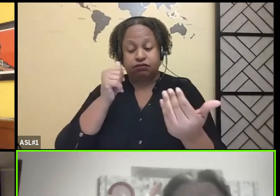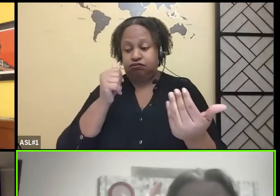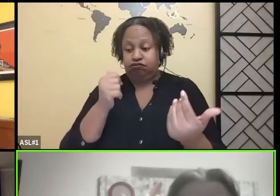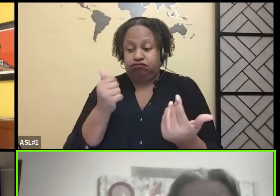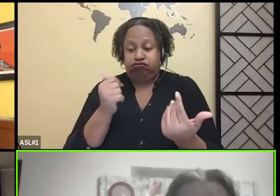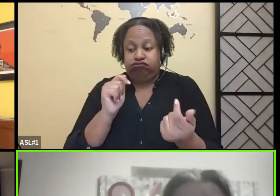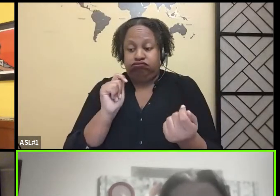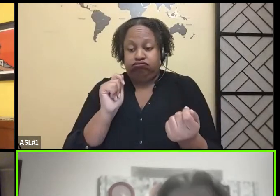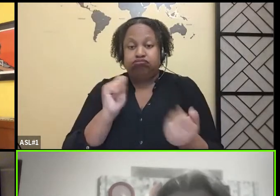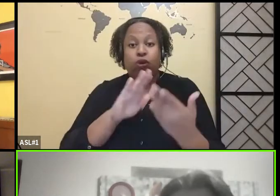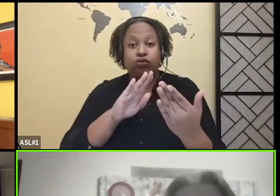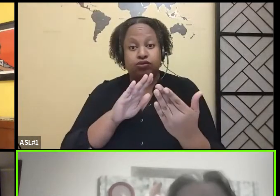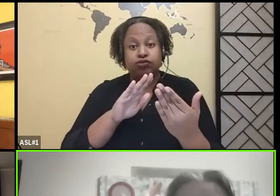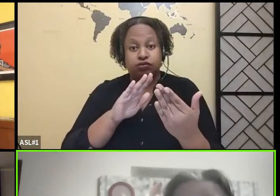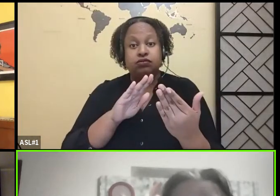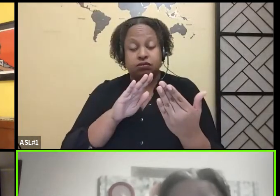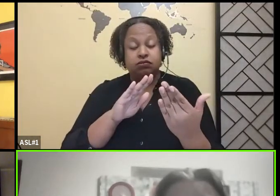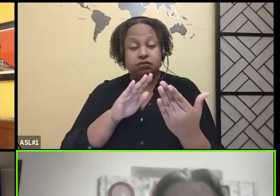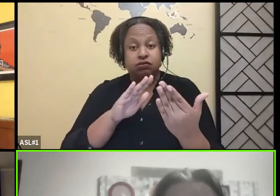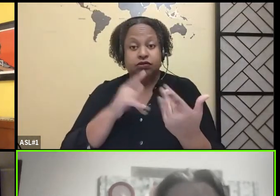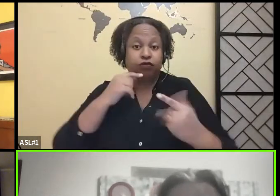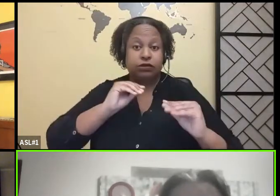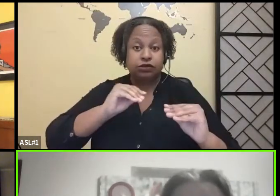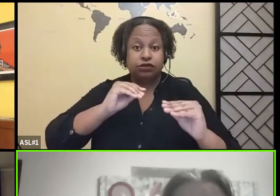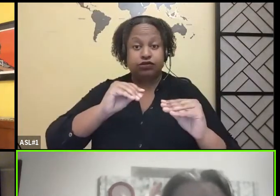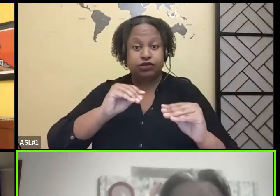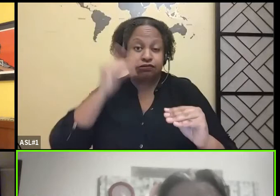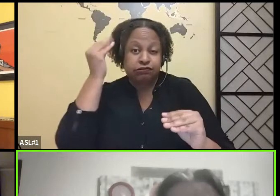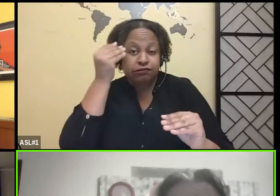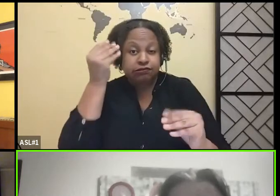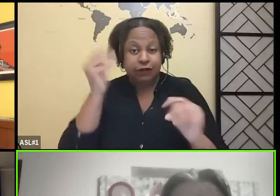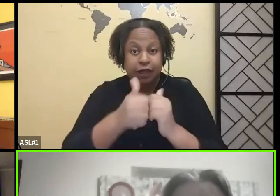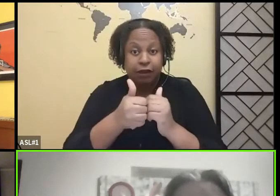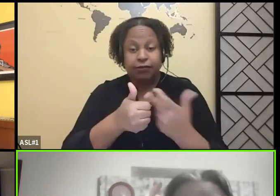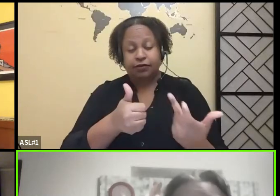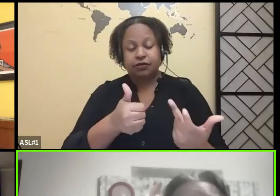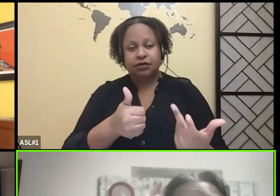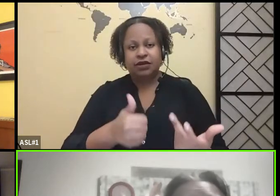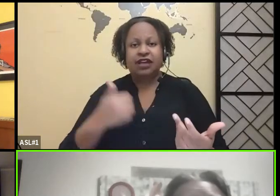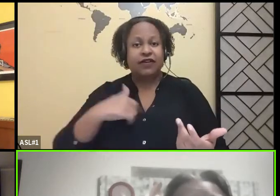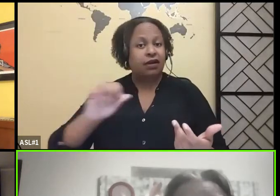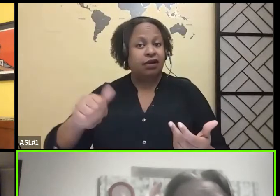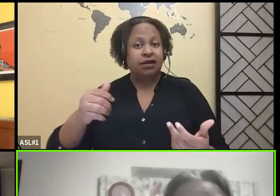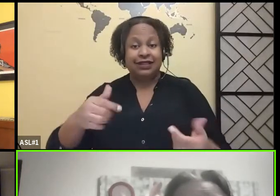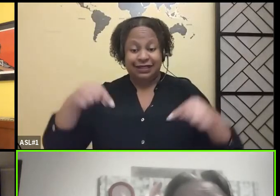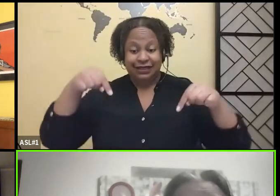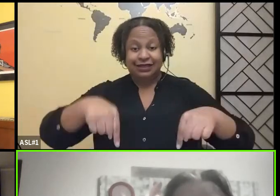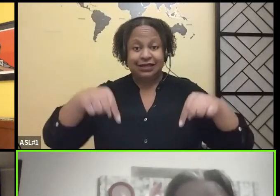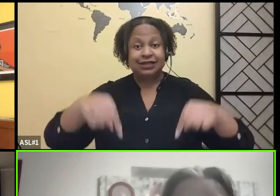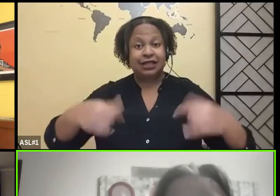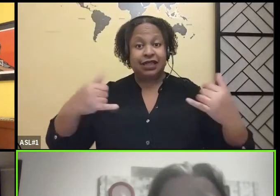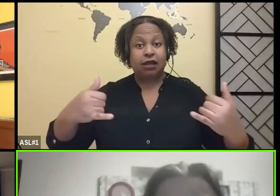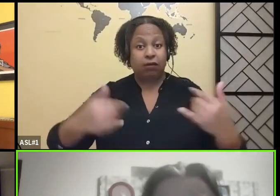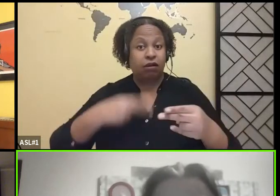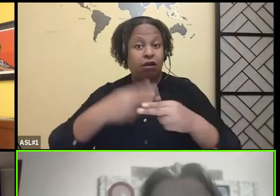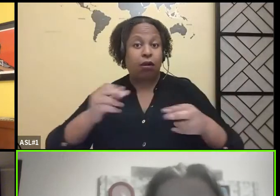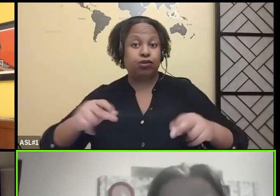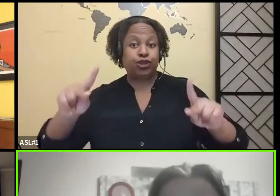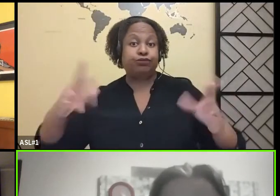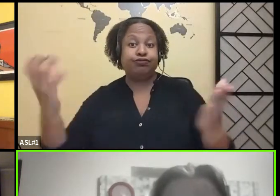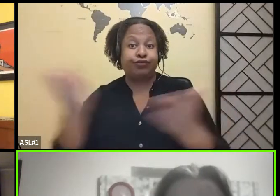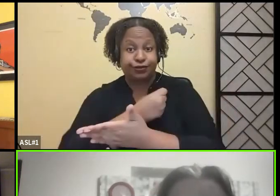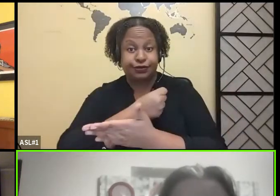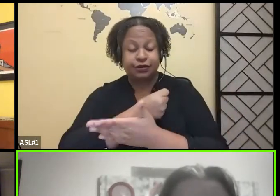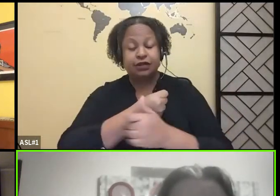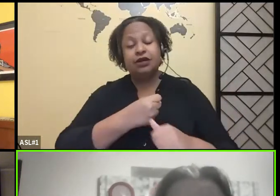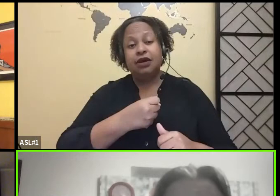these other opportunities, you know, that's what I see. You know, as I see this moment, and you know, I learned a lot. I've